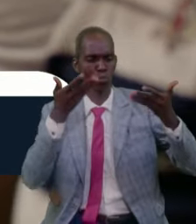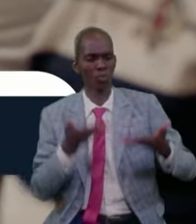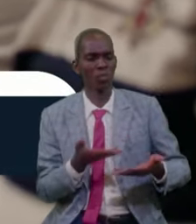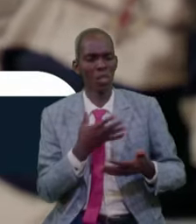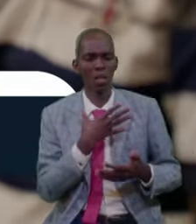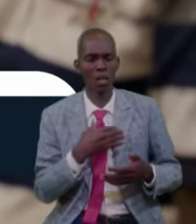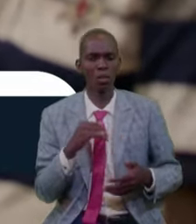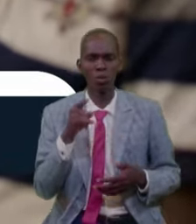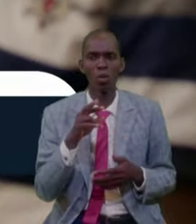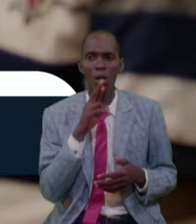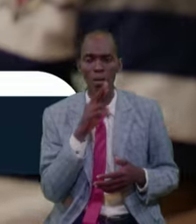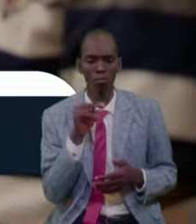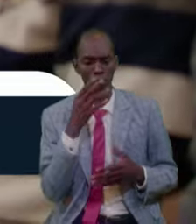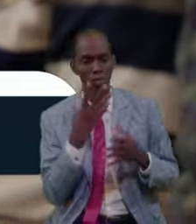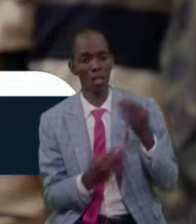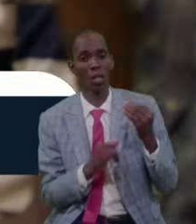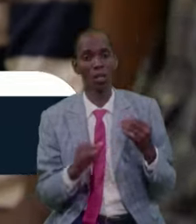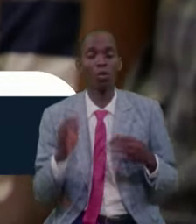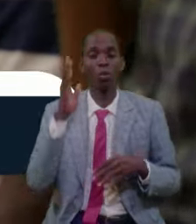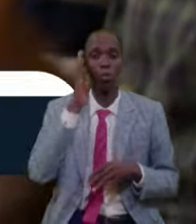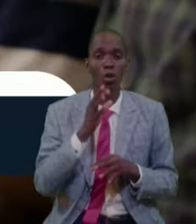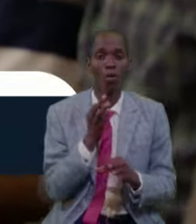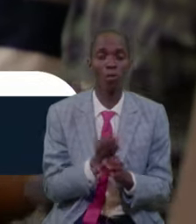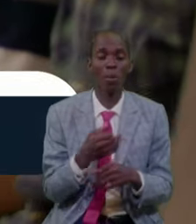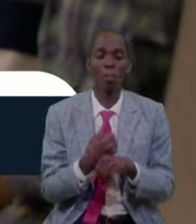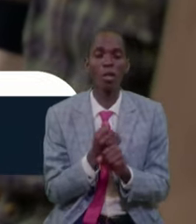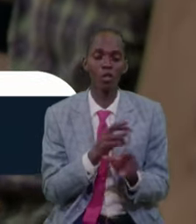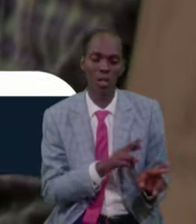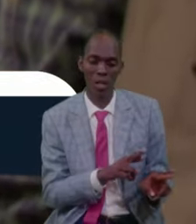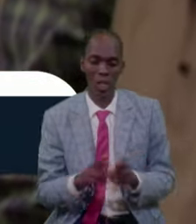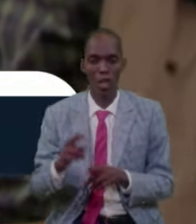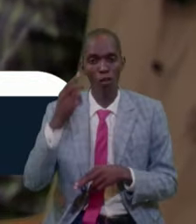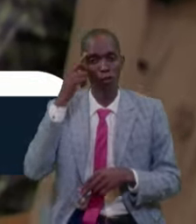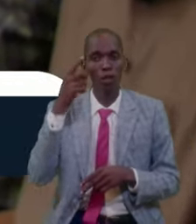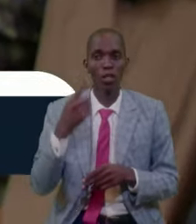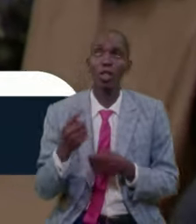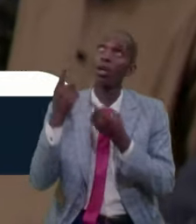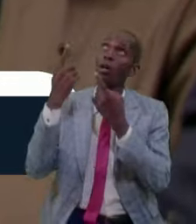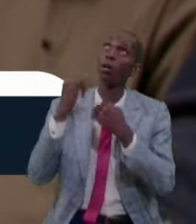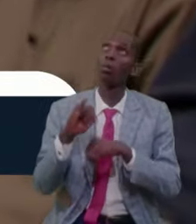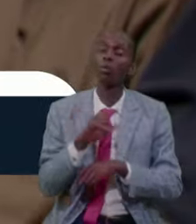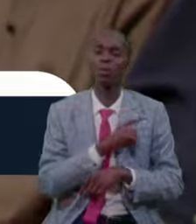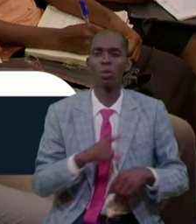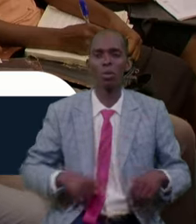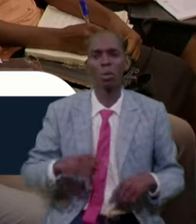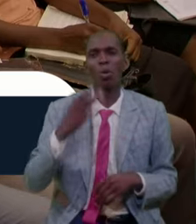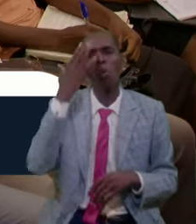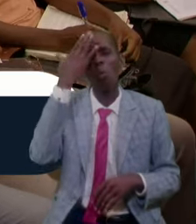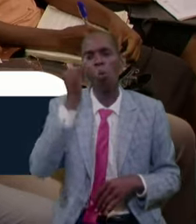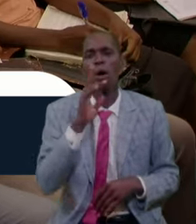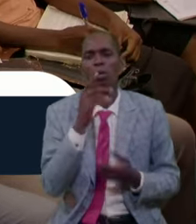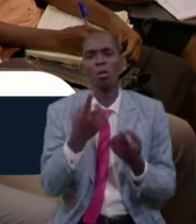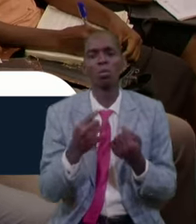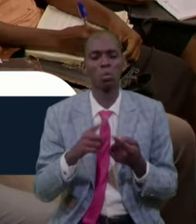your faith going to make you ready for the coming of the Lord? Why are you coming to study the Word